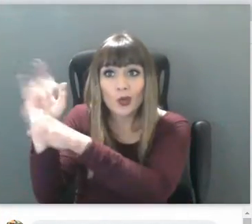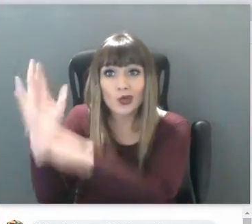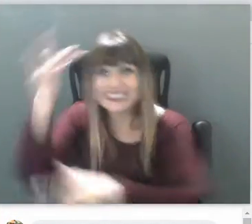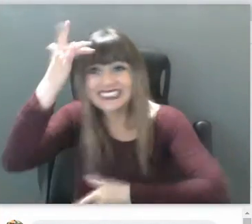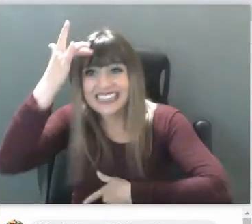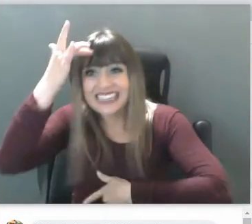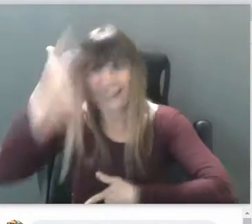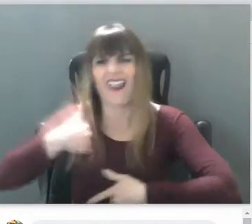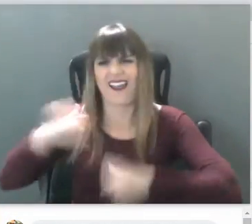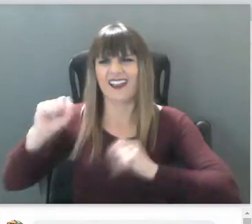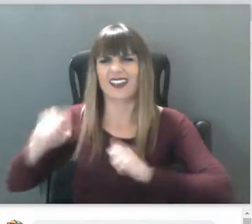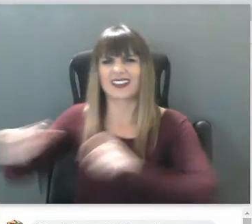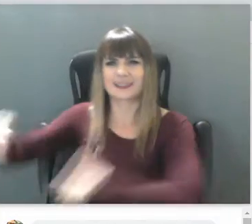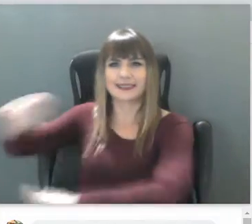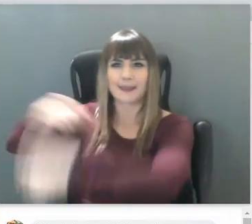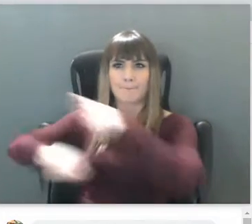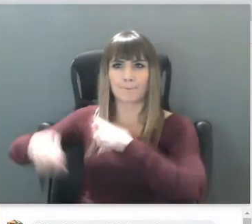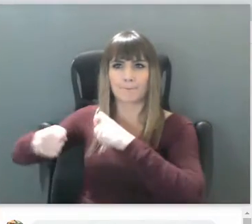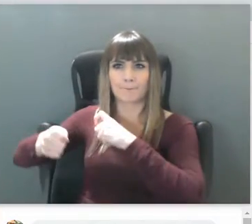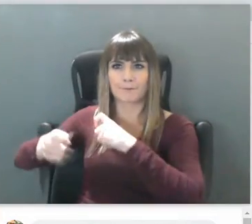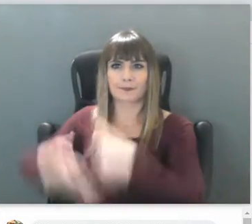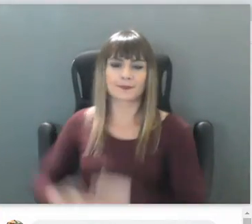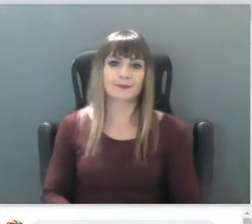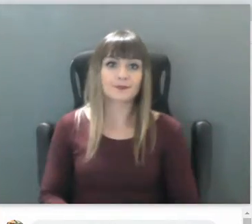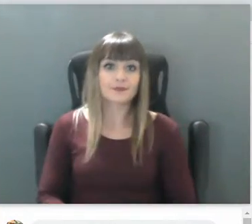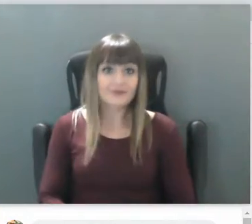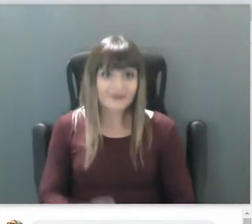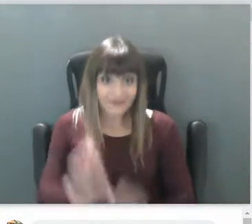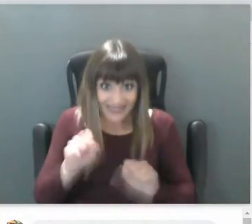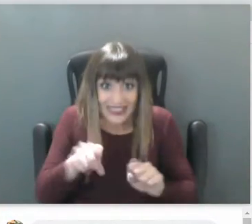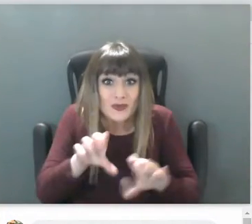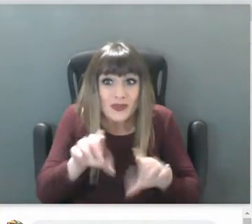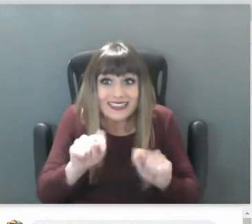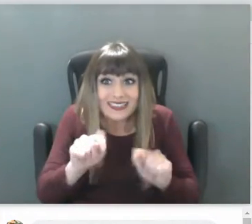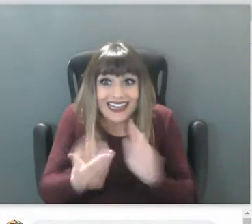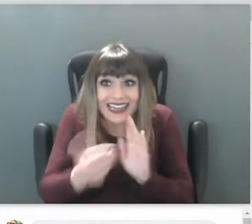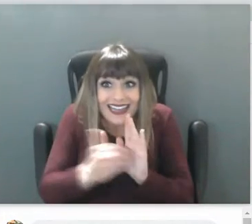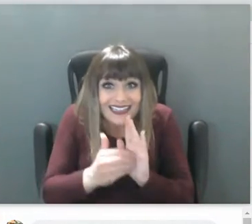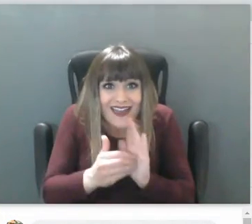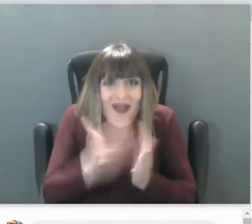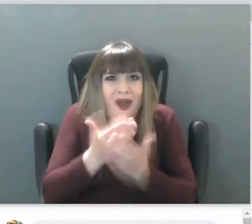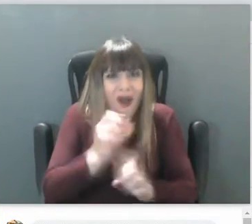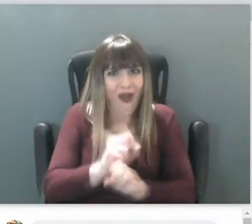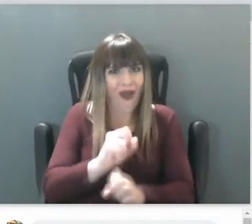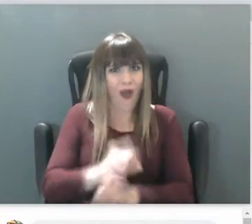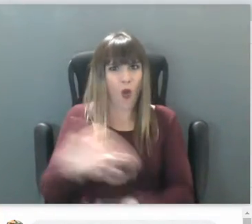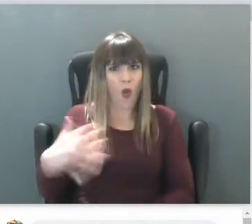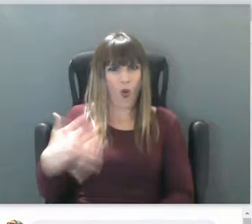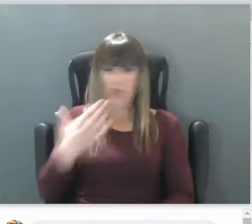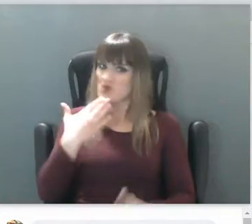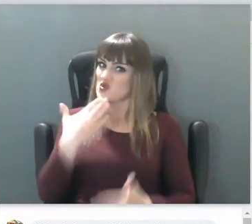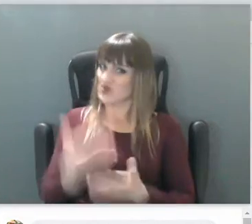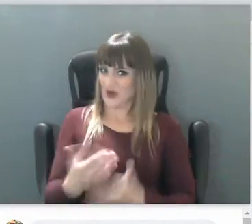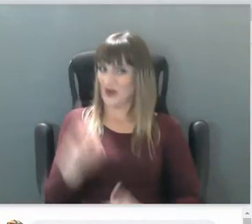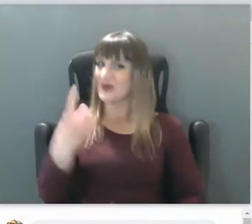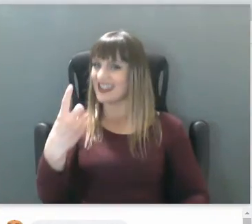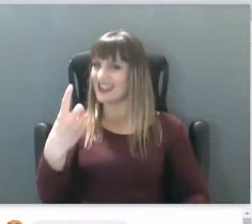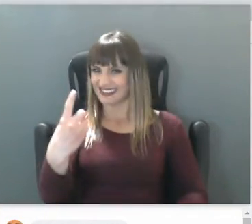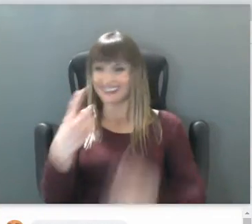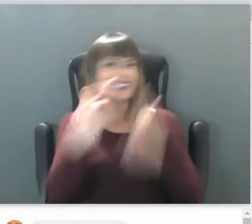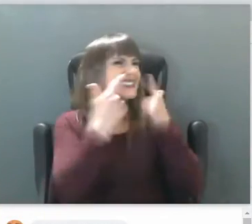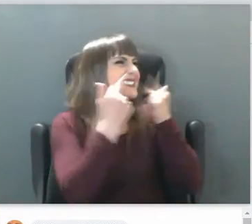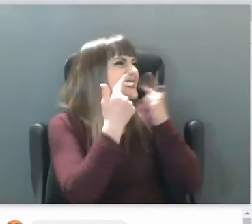more maybe? Oh, yeah, that's good. Come on, you can do it. Good job. All the way. Oh, that is that was good. That